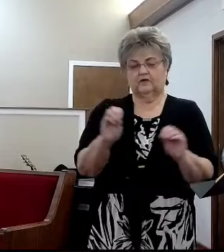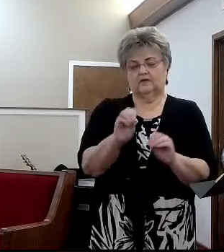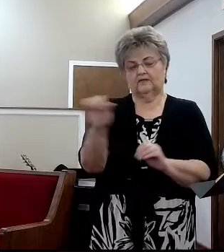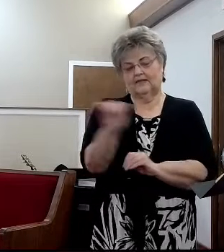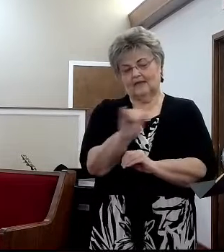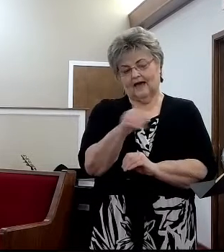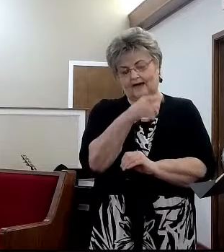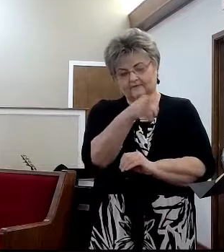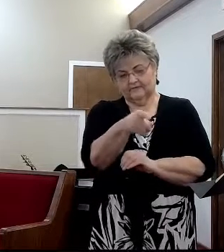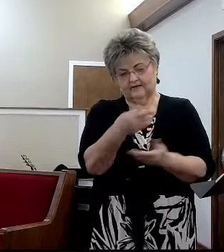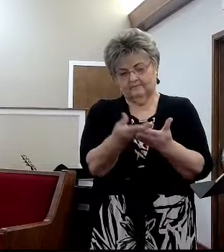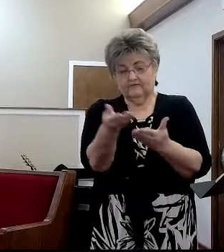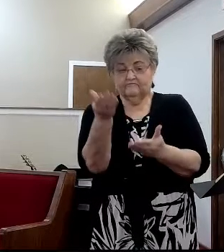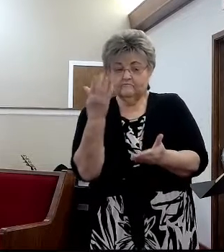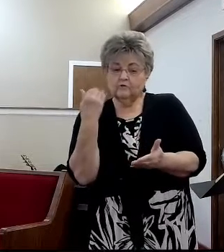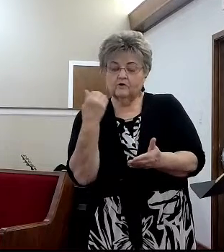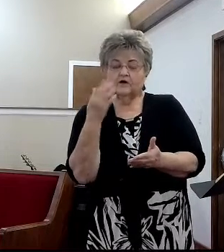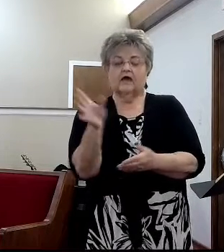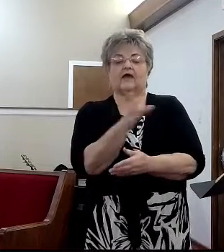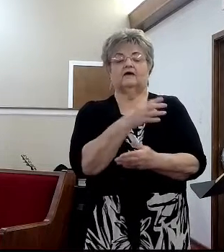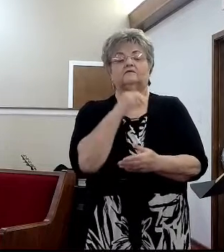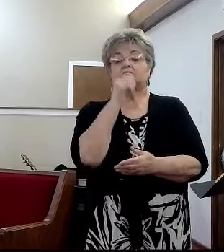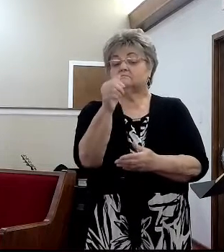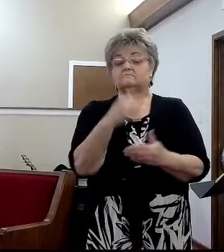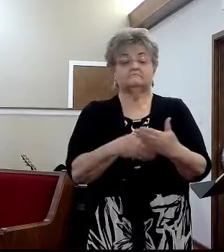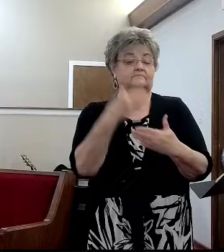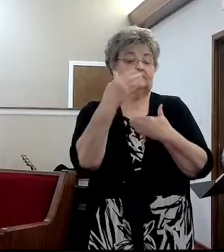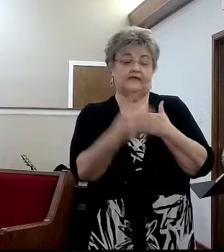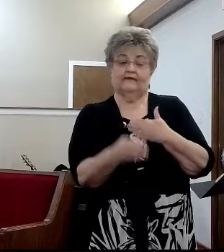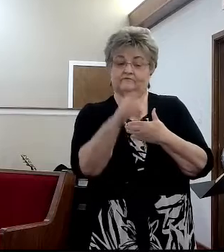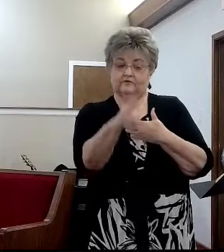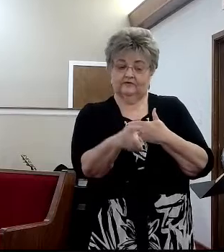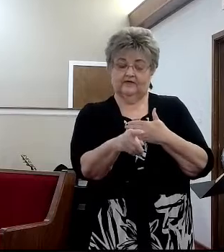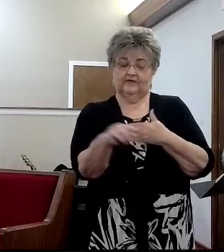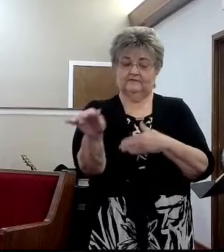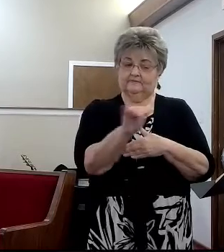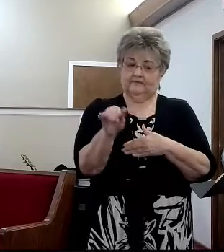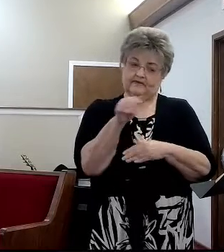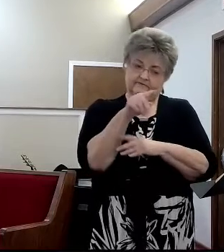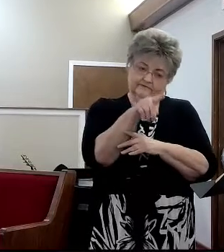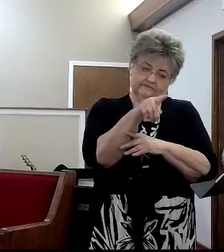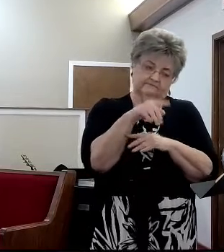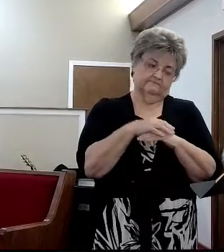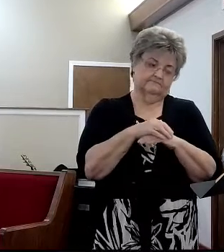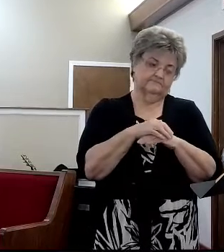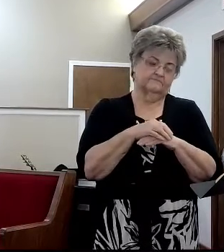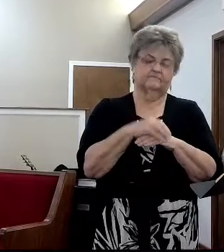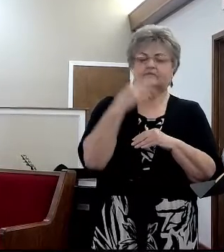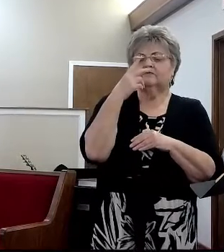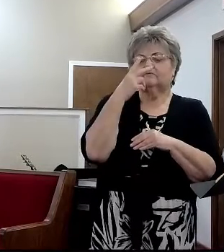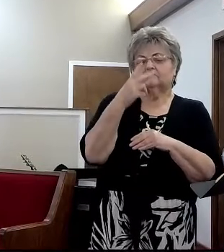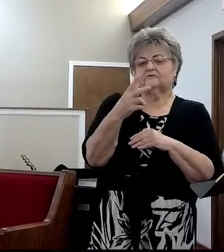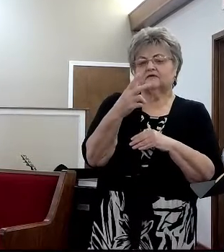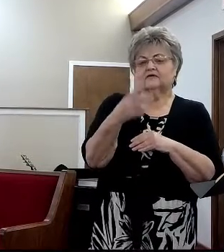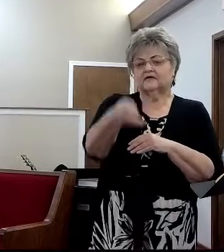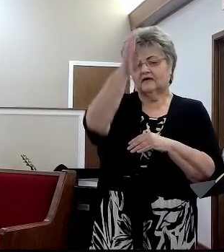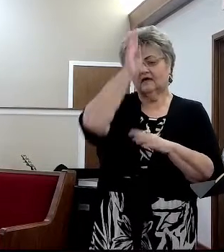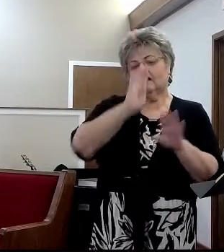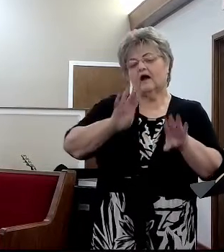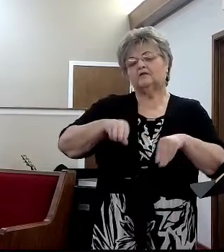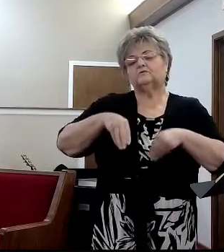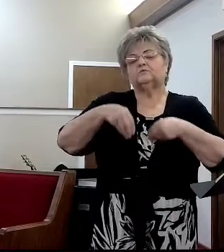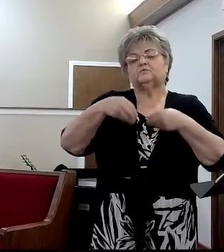thee before thee, neither after thee shall any arise like unto thee. So you see that God grants